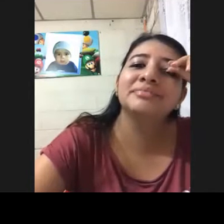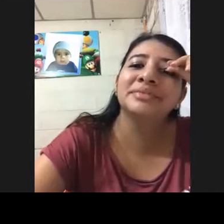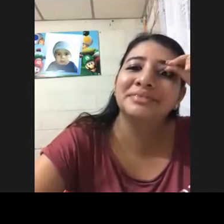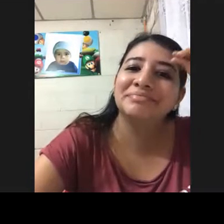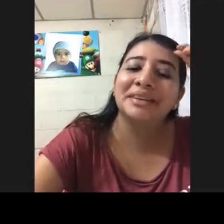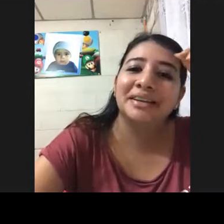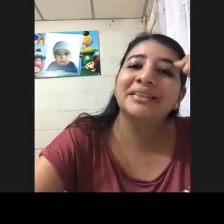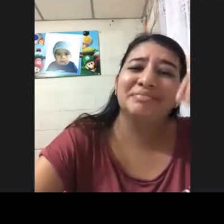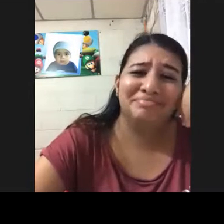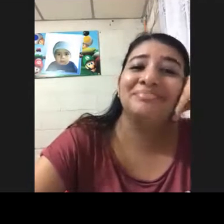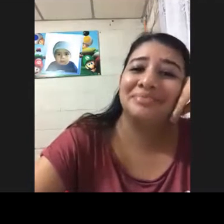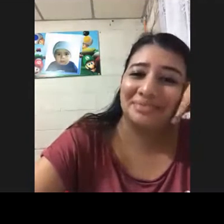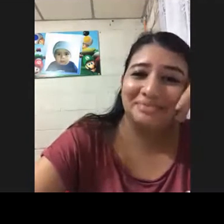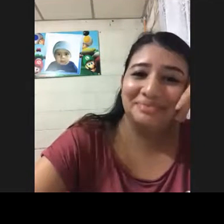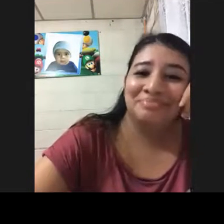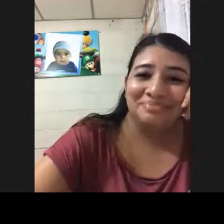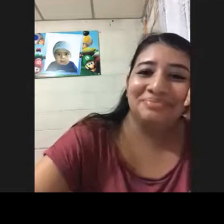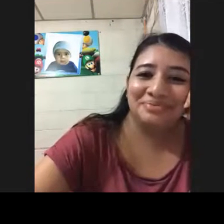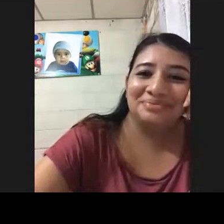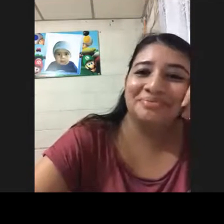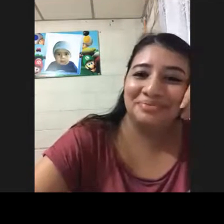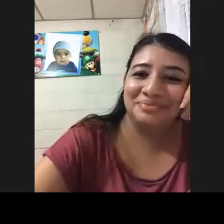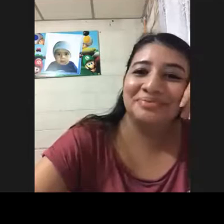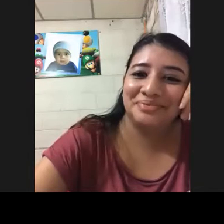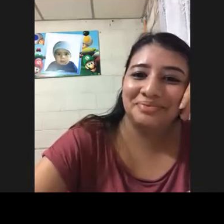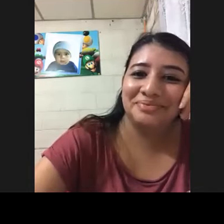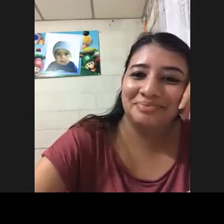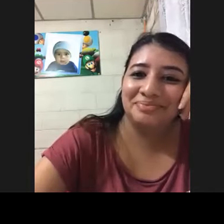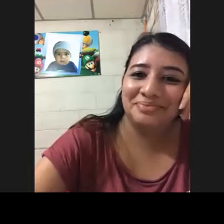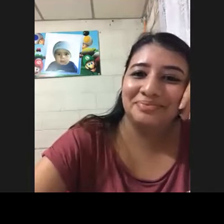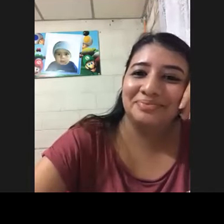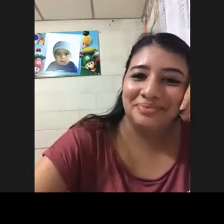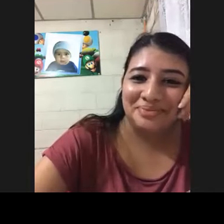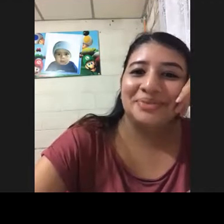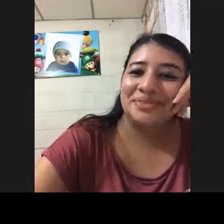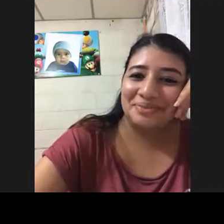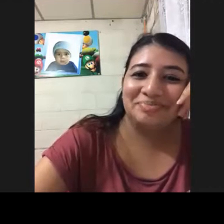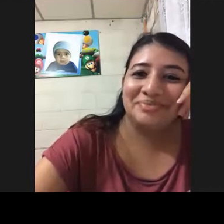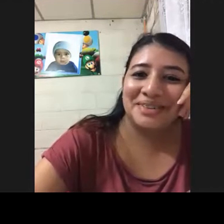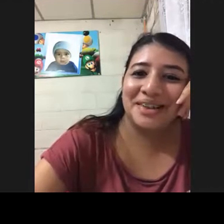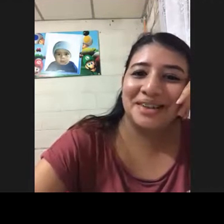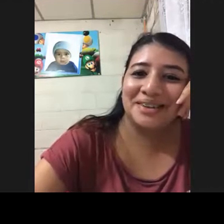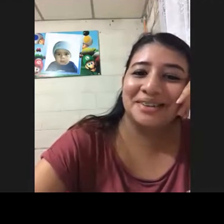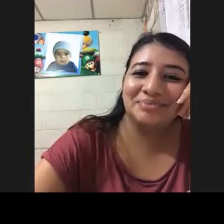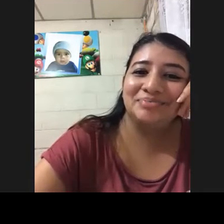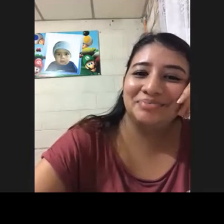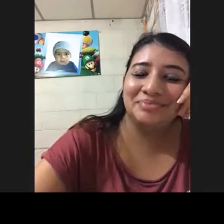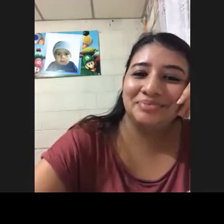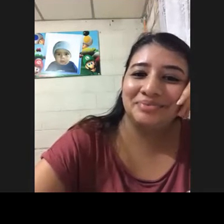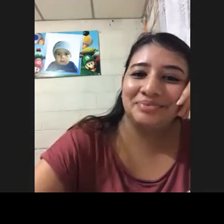A lot of traffic. Oh, really? Oh, yeah. Yeah, today traffic must be terrible. Yeah, yeah.